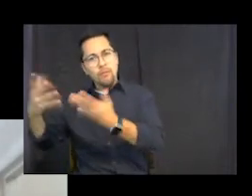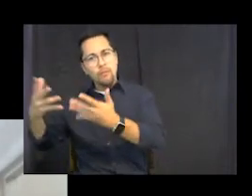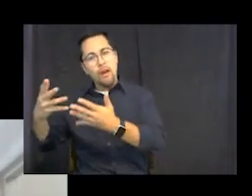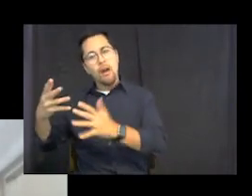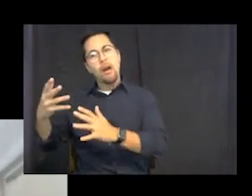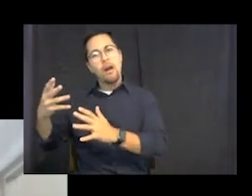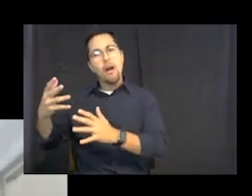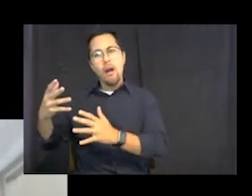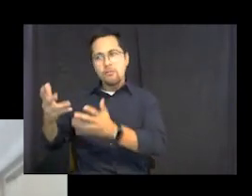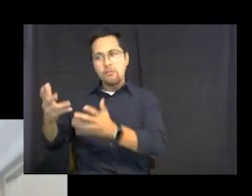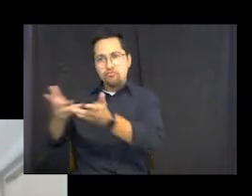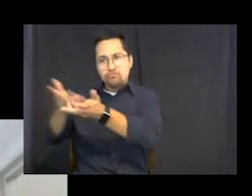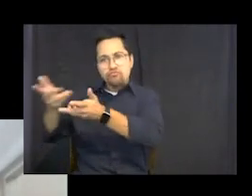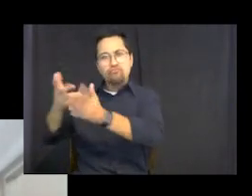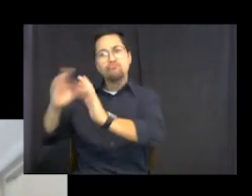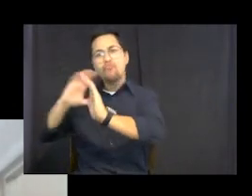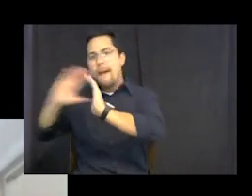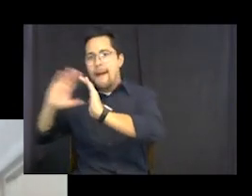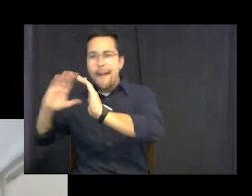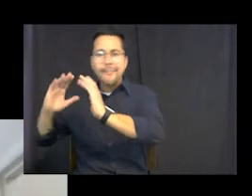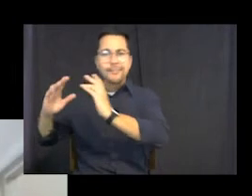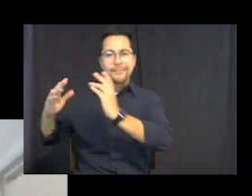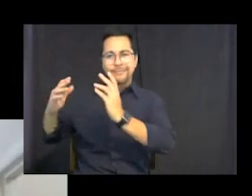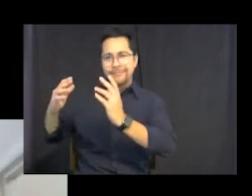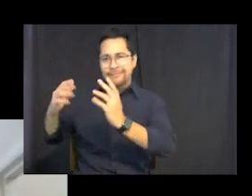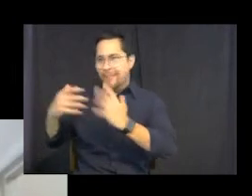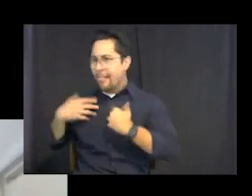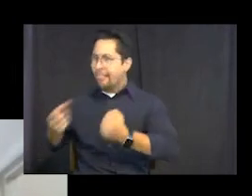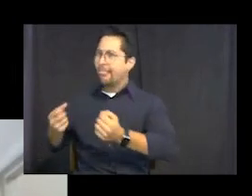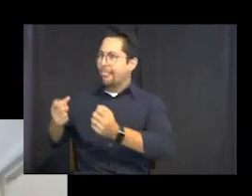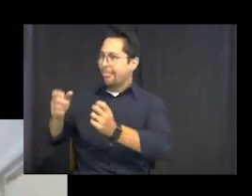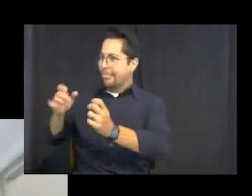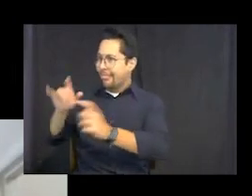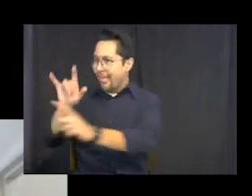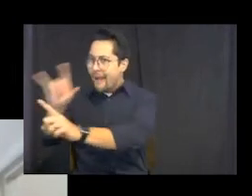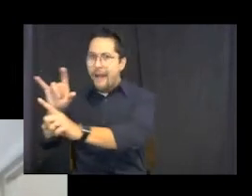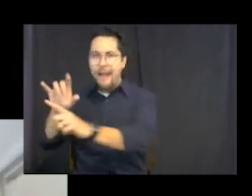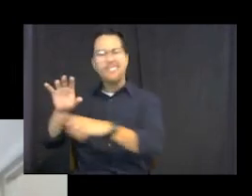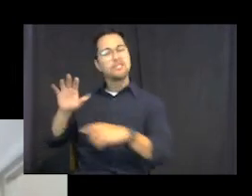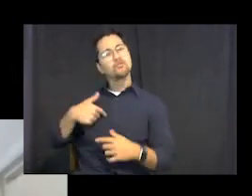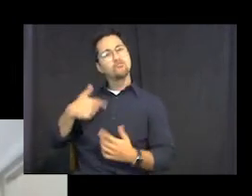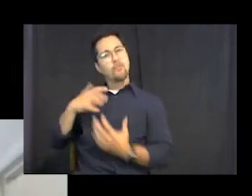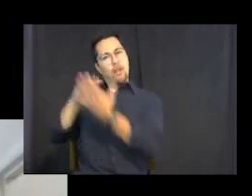them. So I learned what it was like to, um,